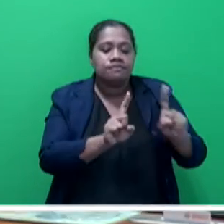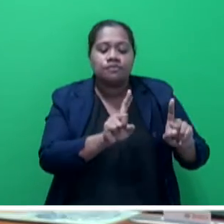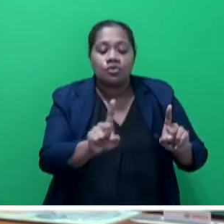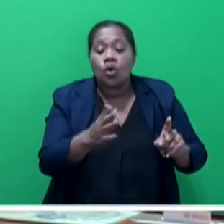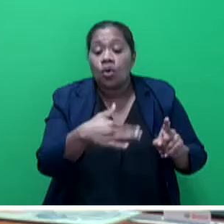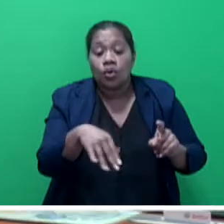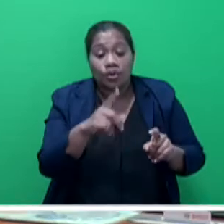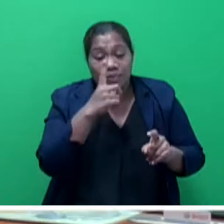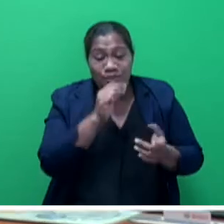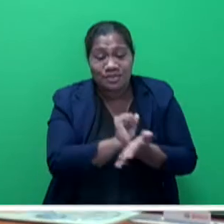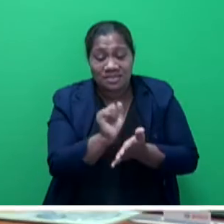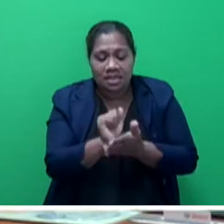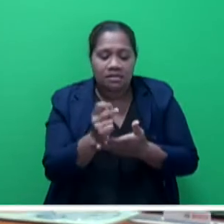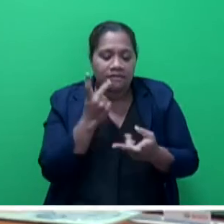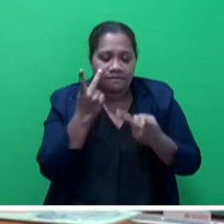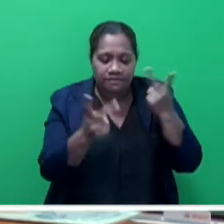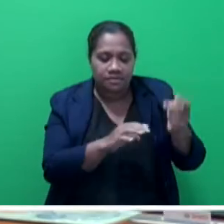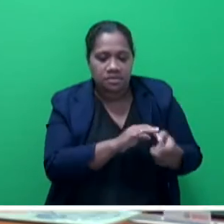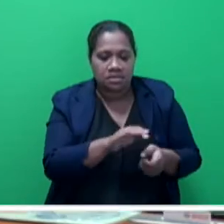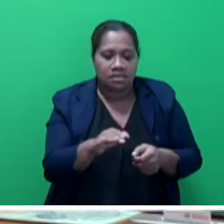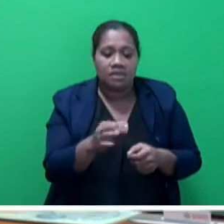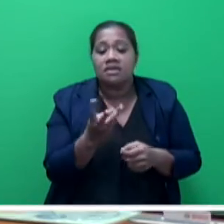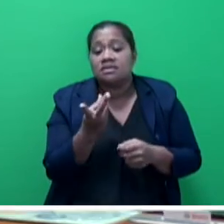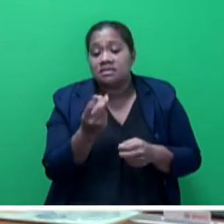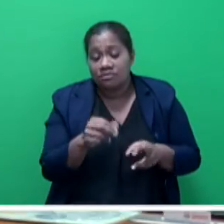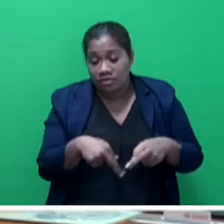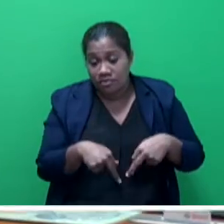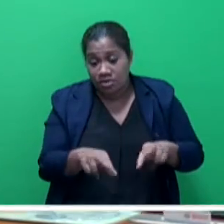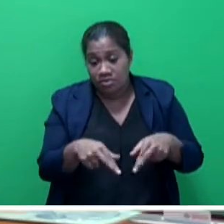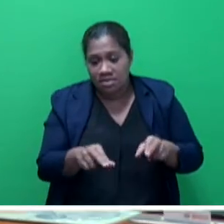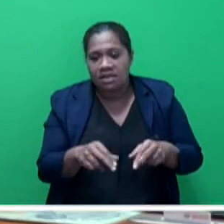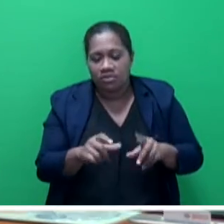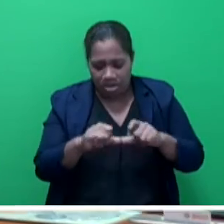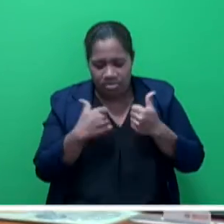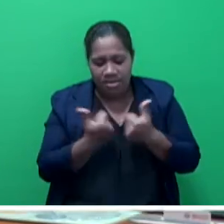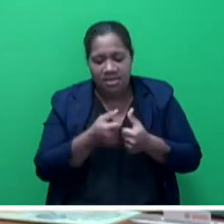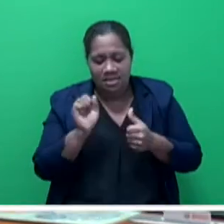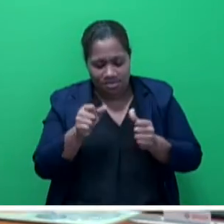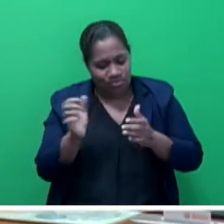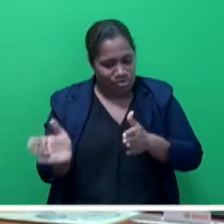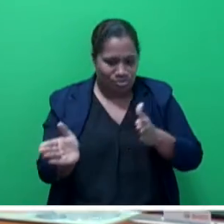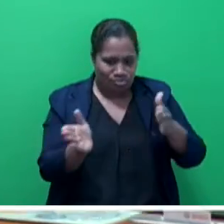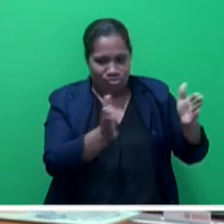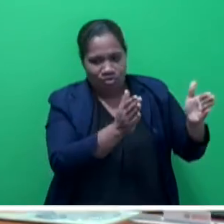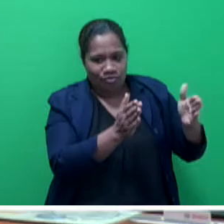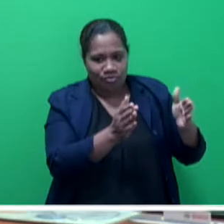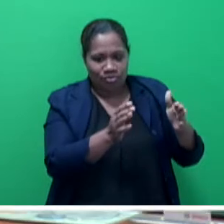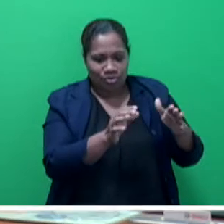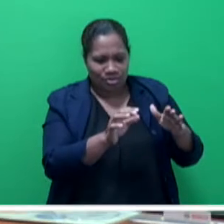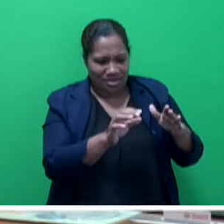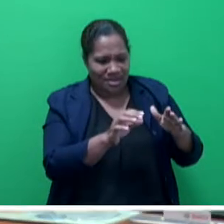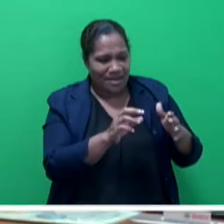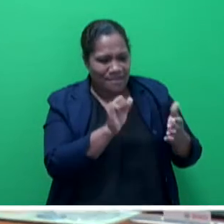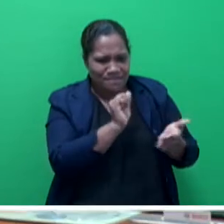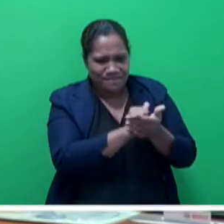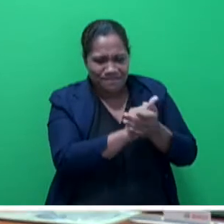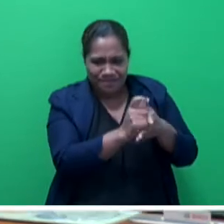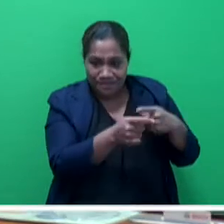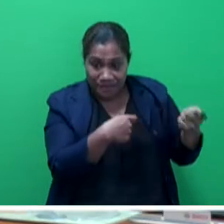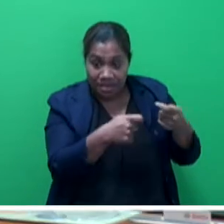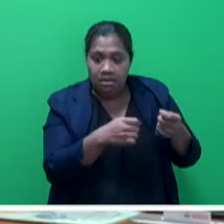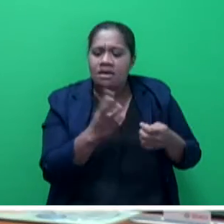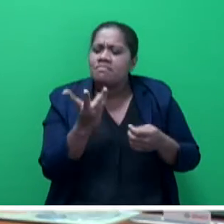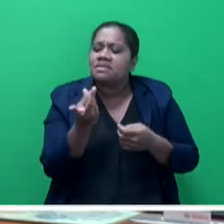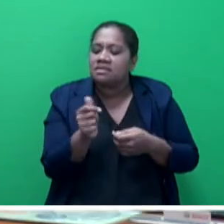vendors. Some roadside vendors agreed to relocate to permanent markets, while some vendors chose not